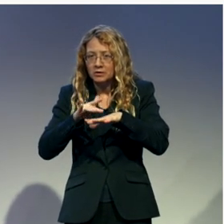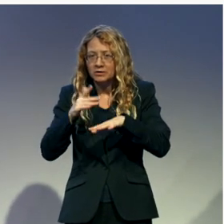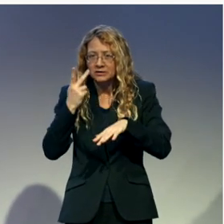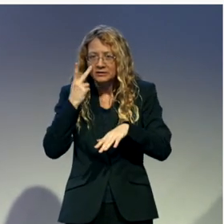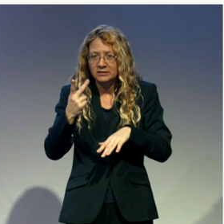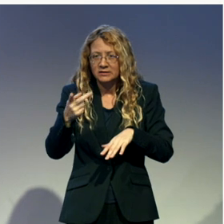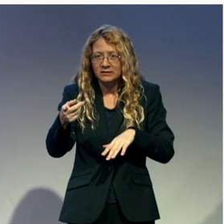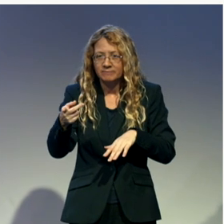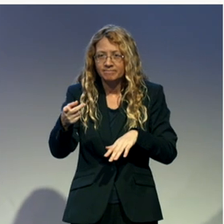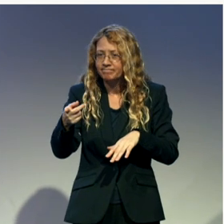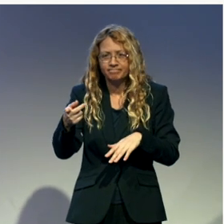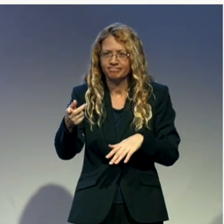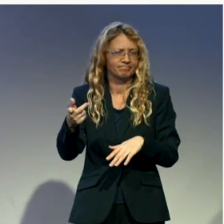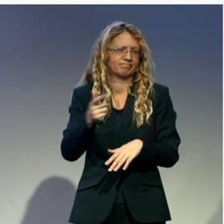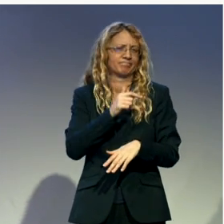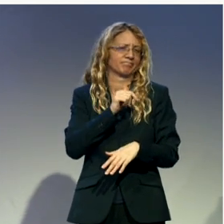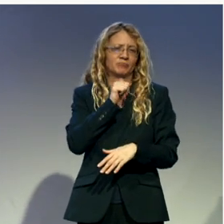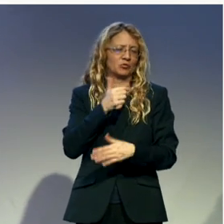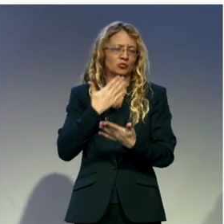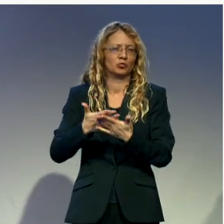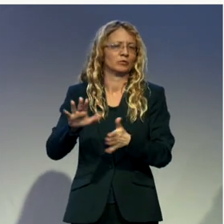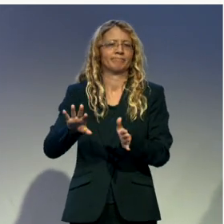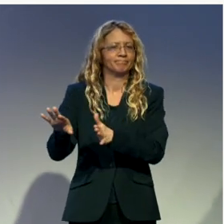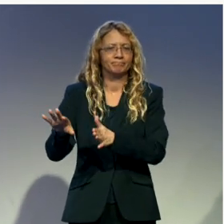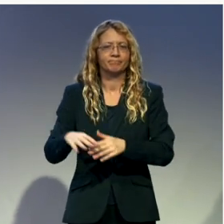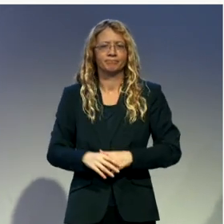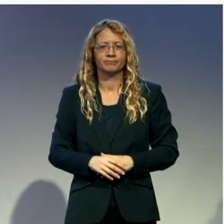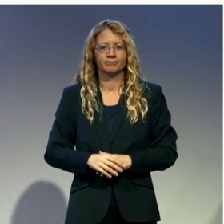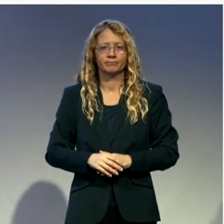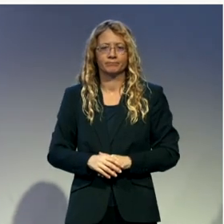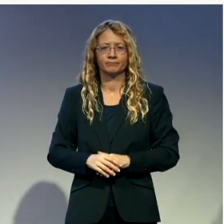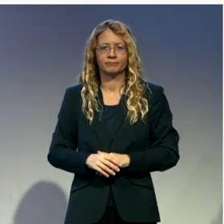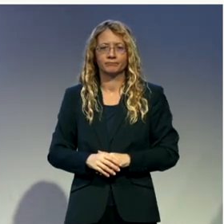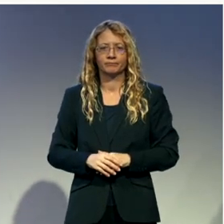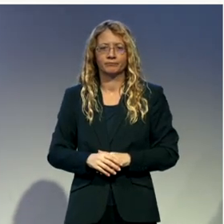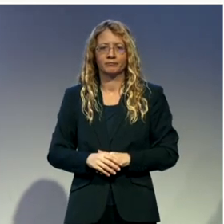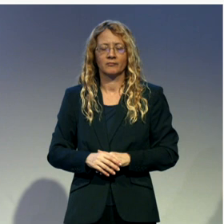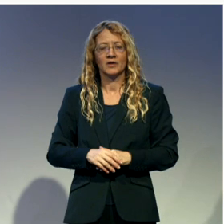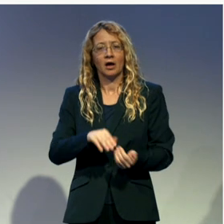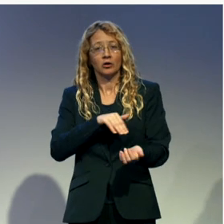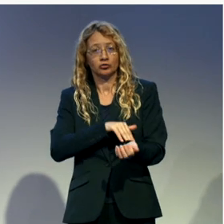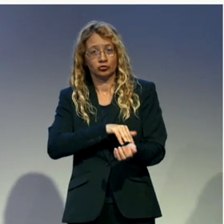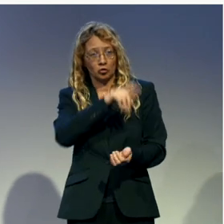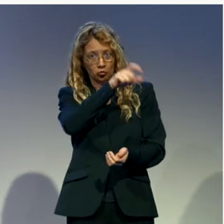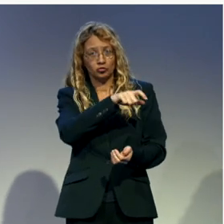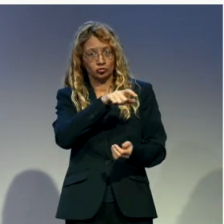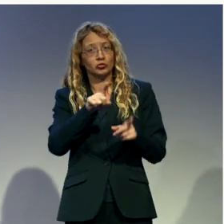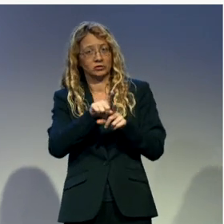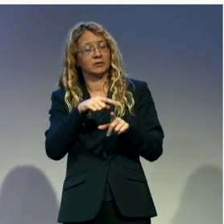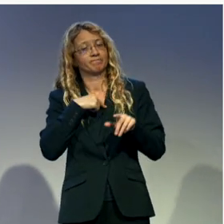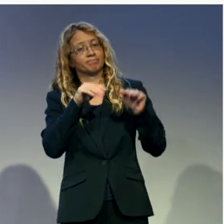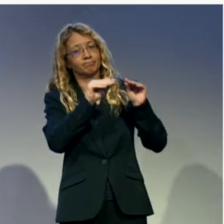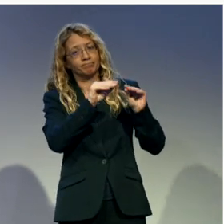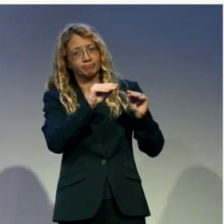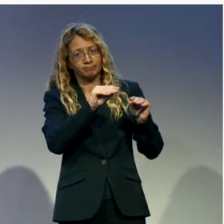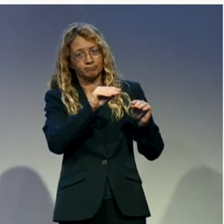breast, they are also taught by doctors on the breast, then they go for 3 months, every day